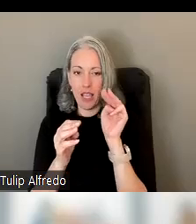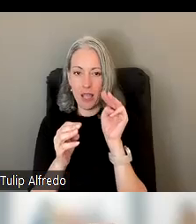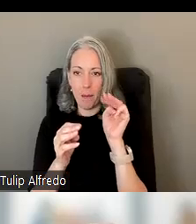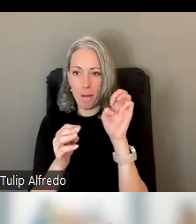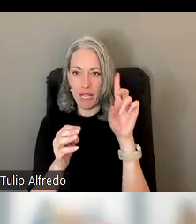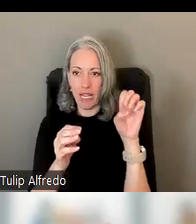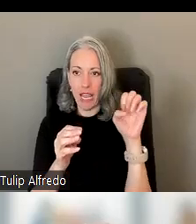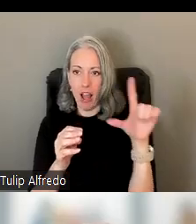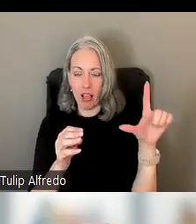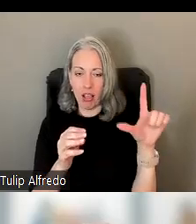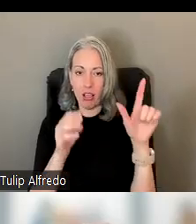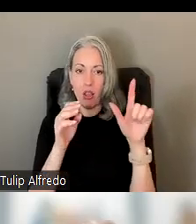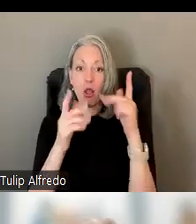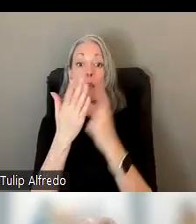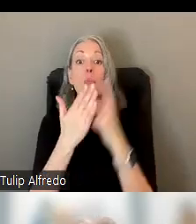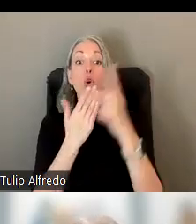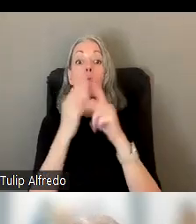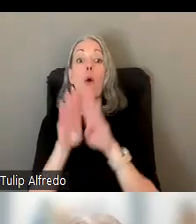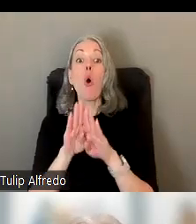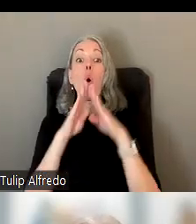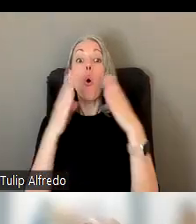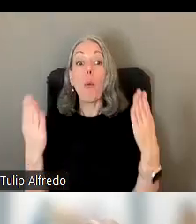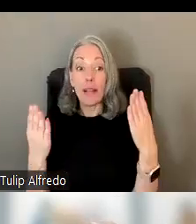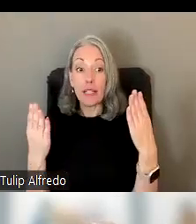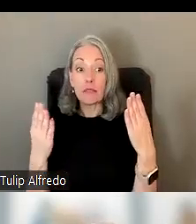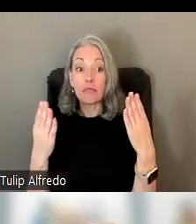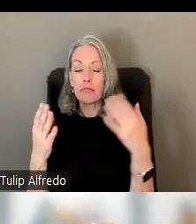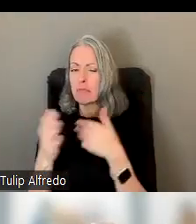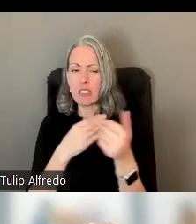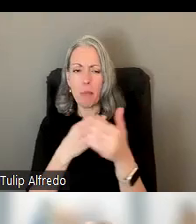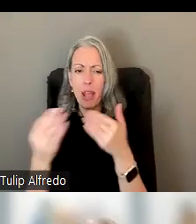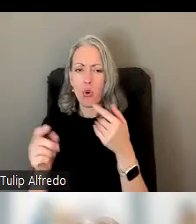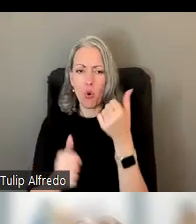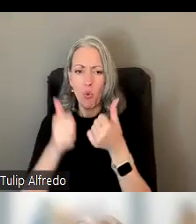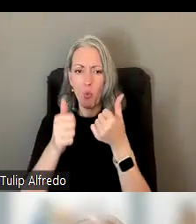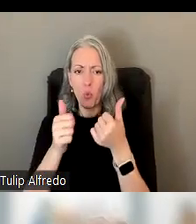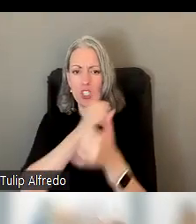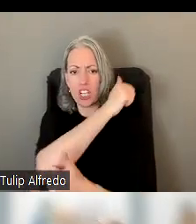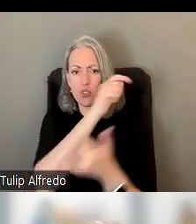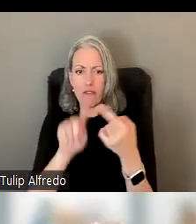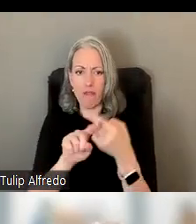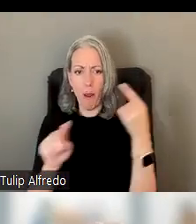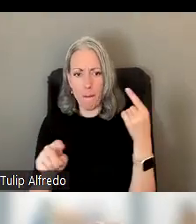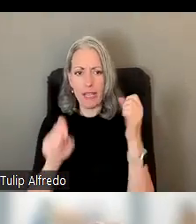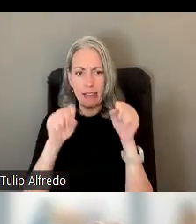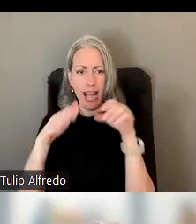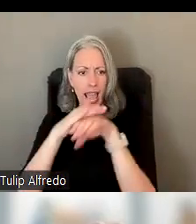up to people who are, regardless of immigration status, so that you can access Medi-Cal benefits, which is